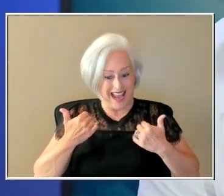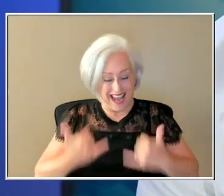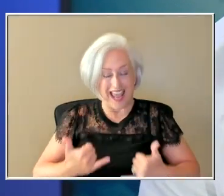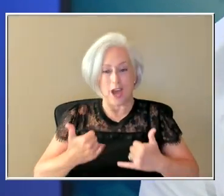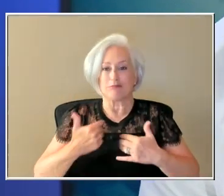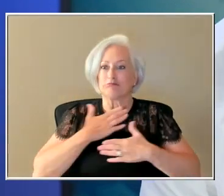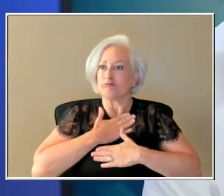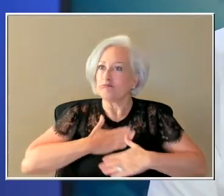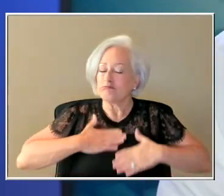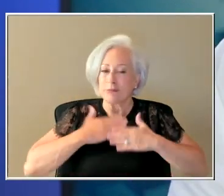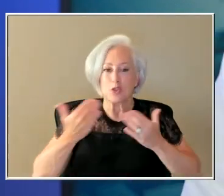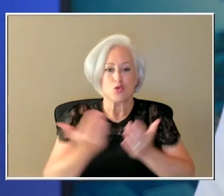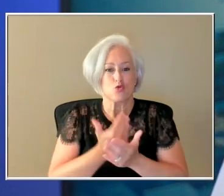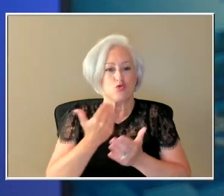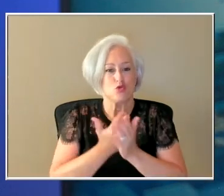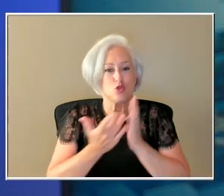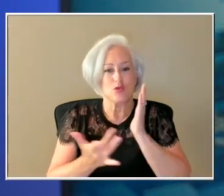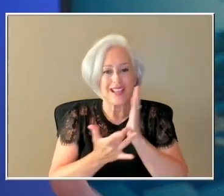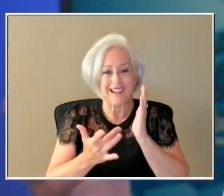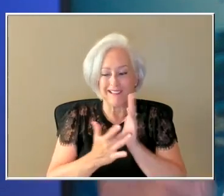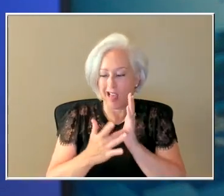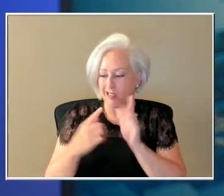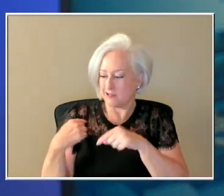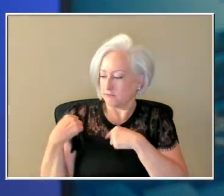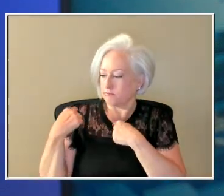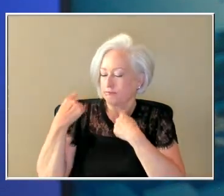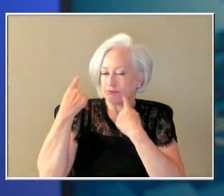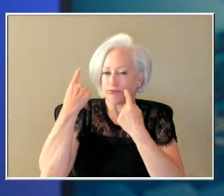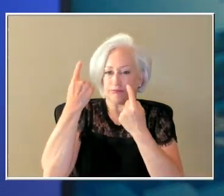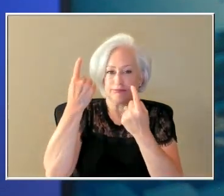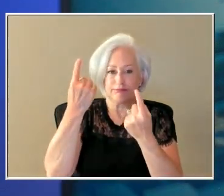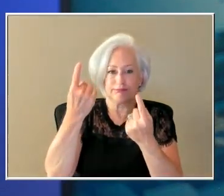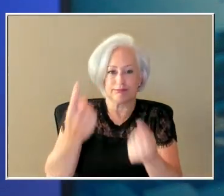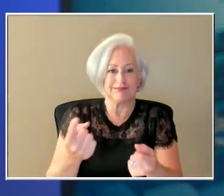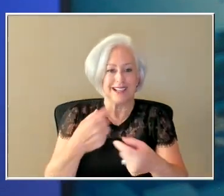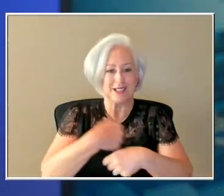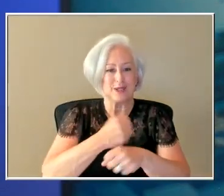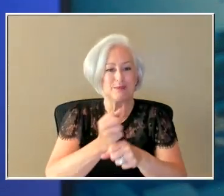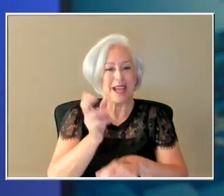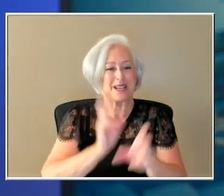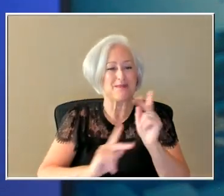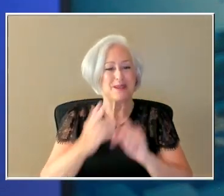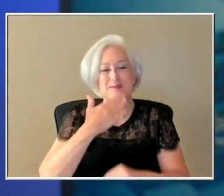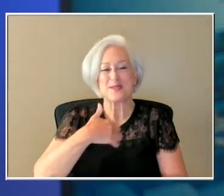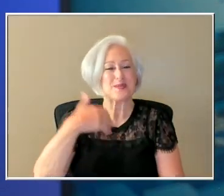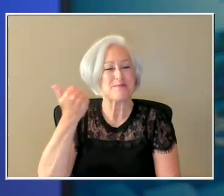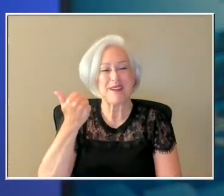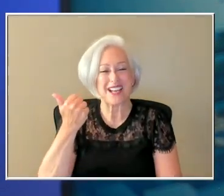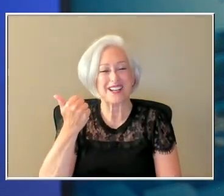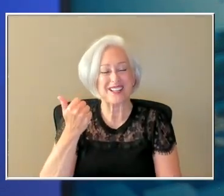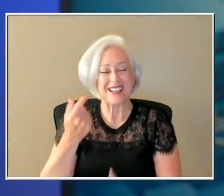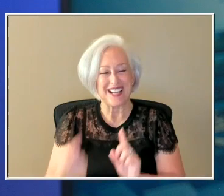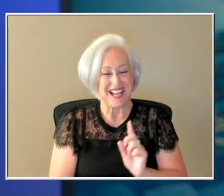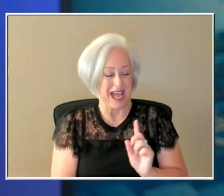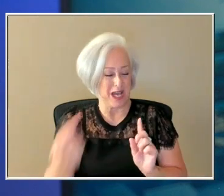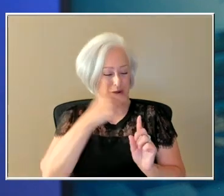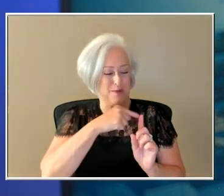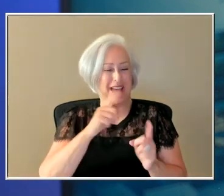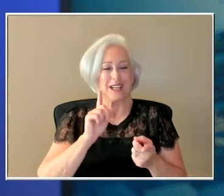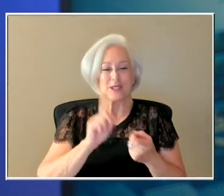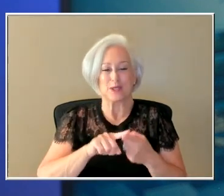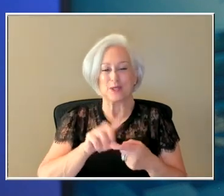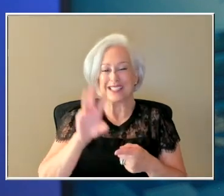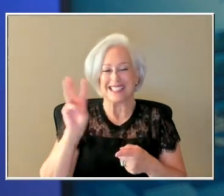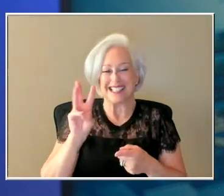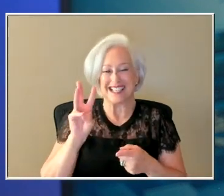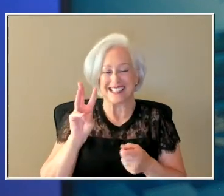and have been part of it to make people better. Make people better. I always go back to the $6 million man, Steve Austin. We